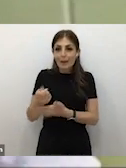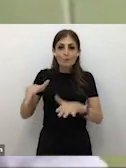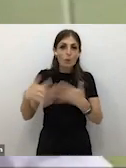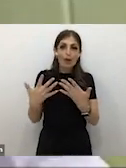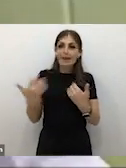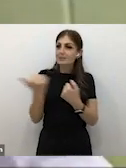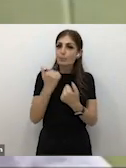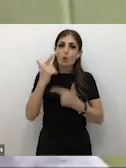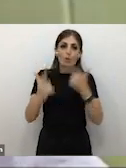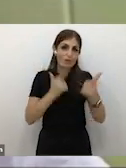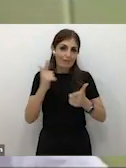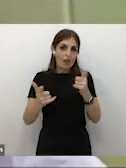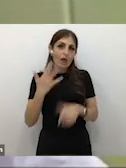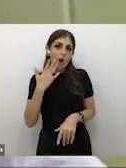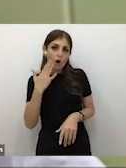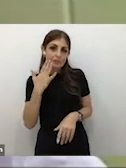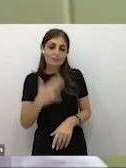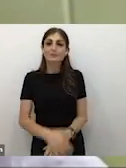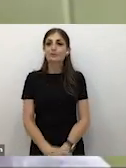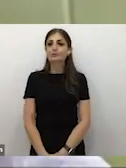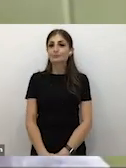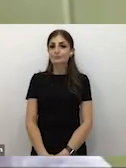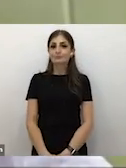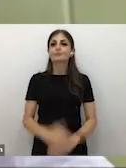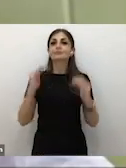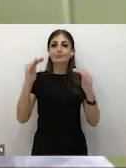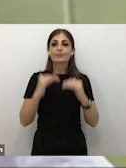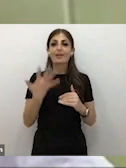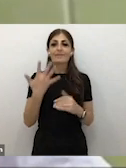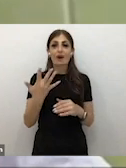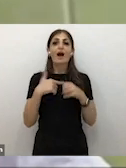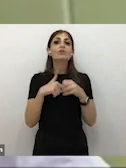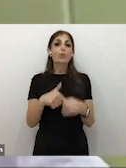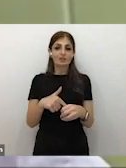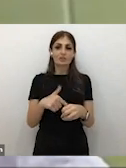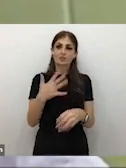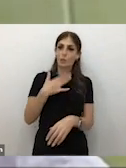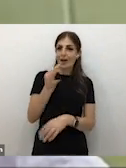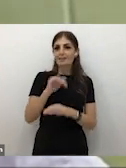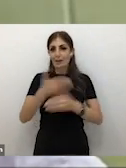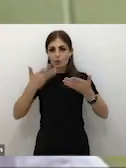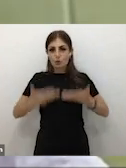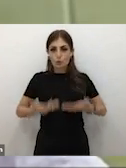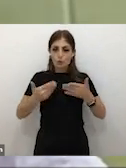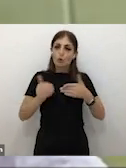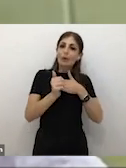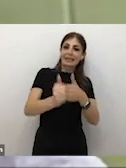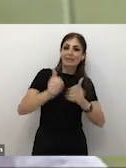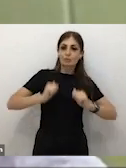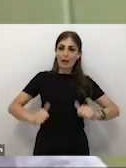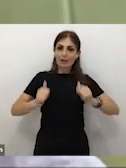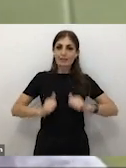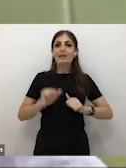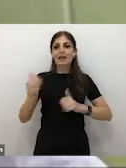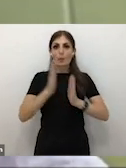travel costs. There are then 5 questions where we ask you about you and your leadership practices and